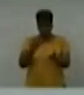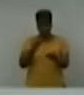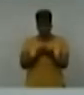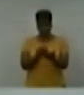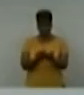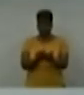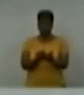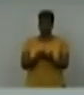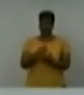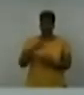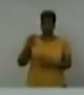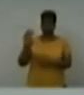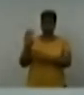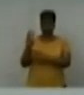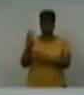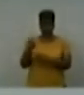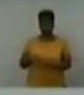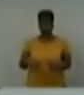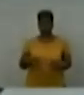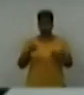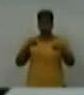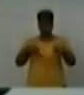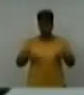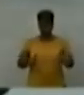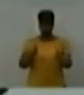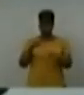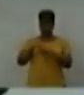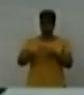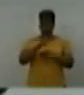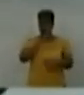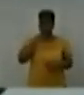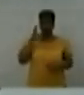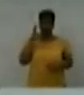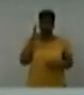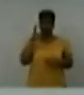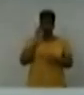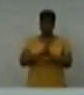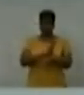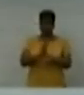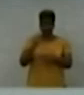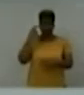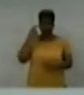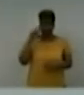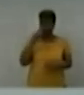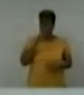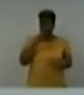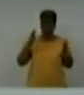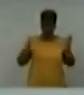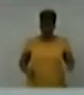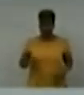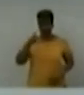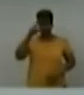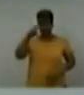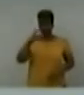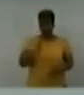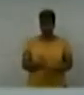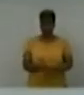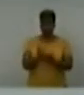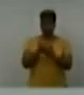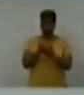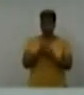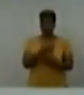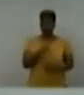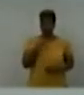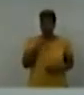Sixth, opportunities in the agricultural sector for the farmer needing assistance and those engaged with